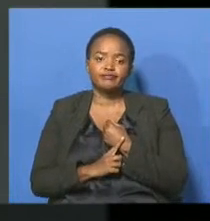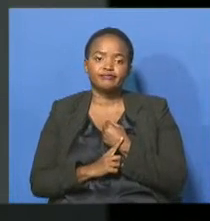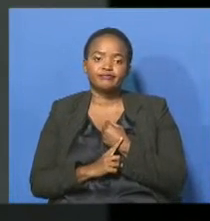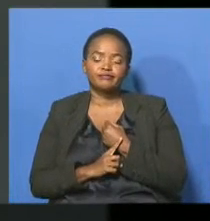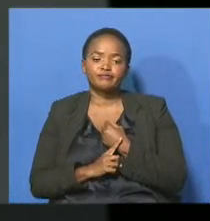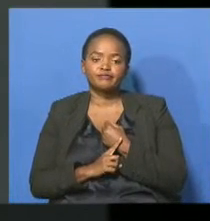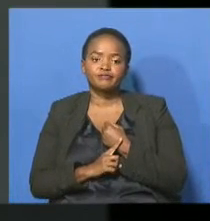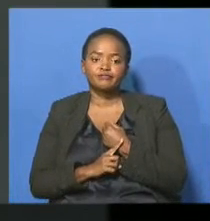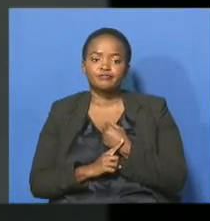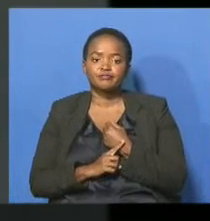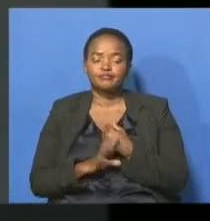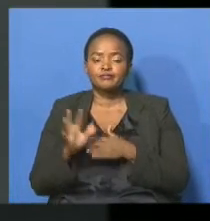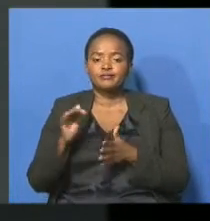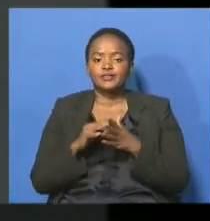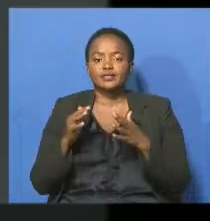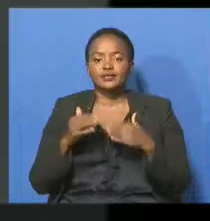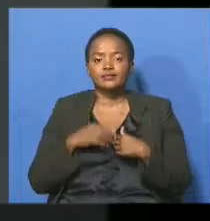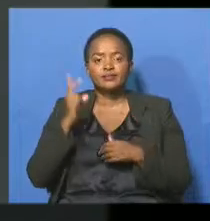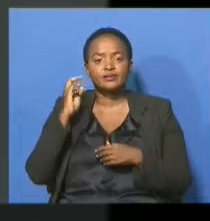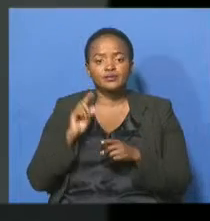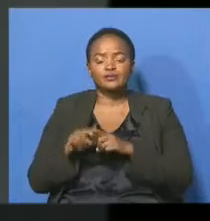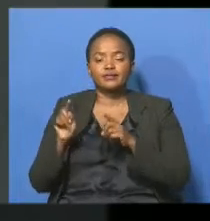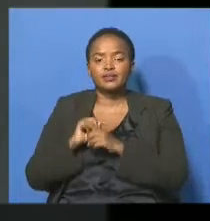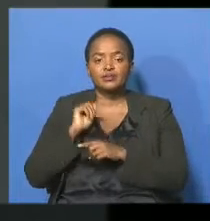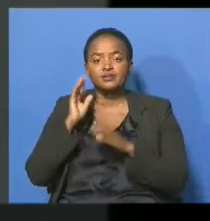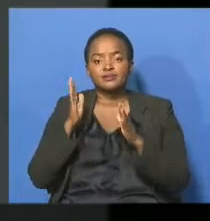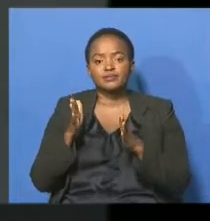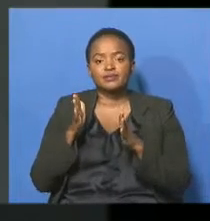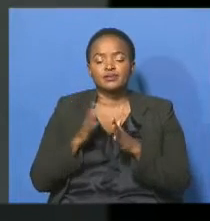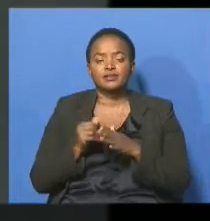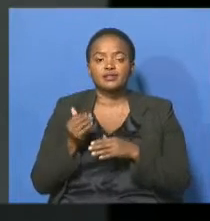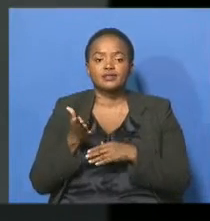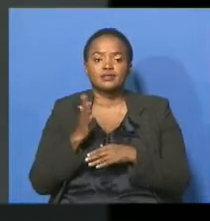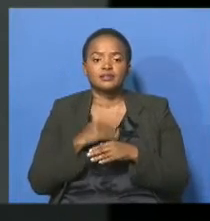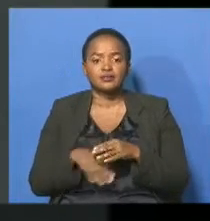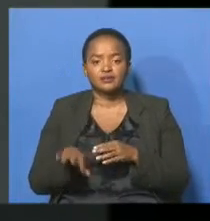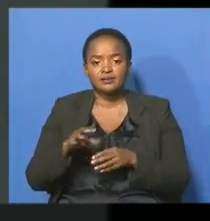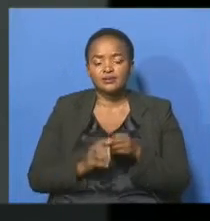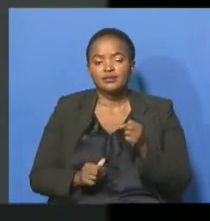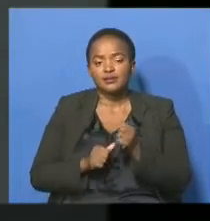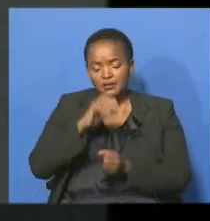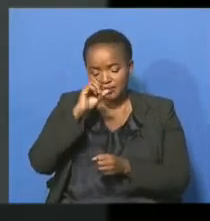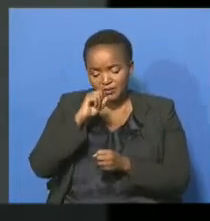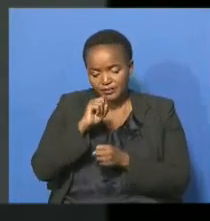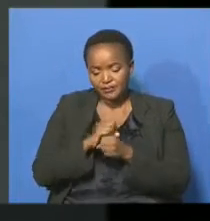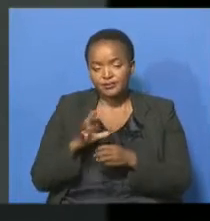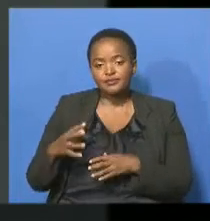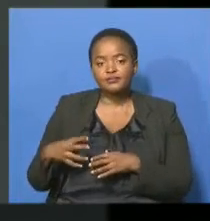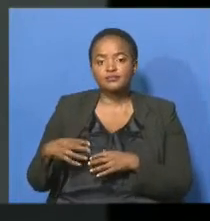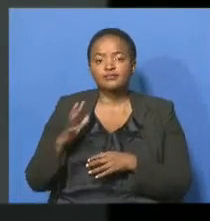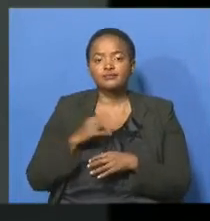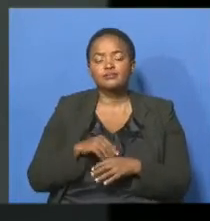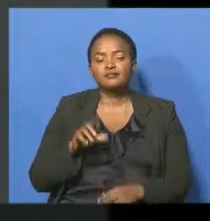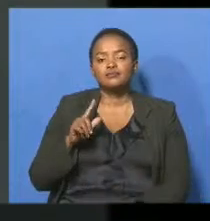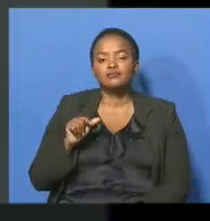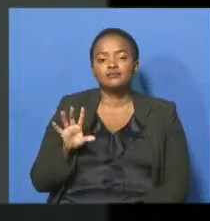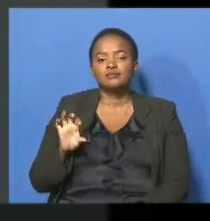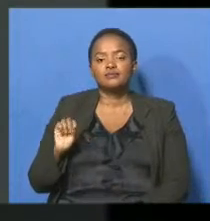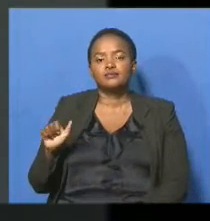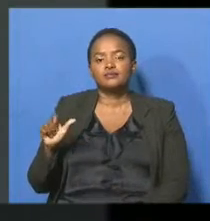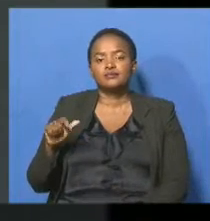landscape re reditse dibui tsa rona ka go harologana mothusa mmamapodisi re lesola ngaka Malila